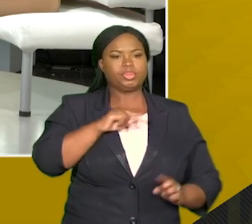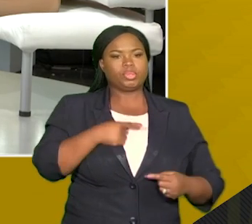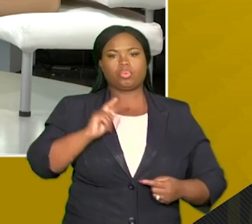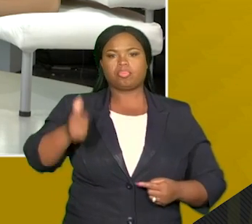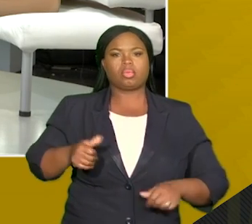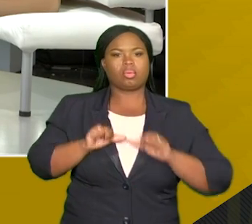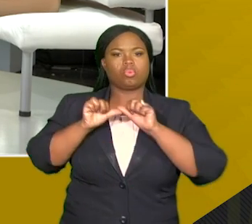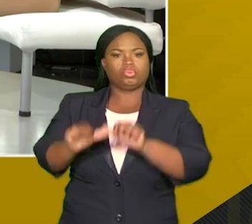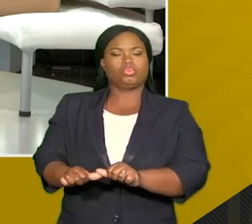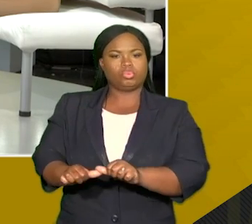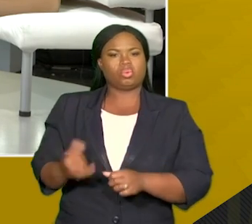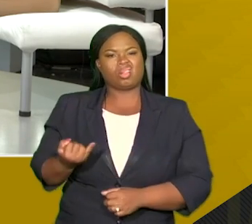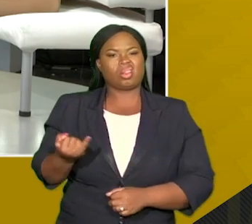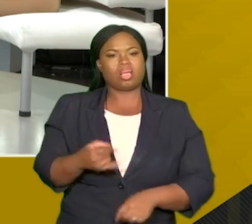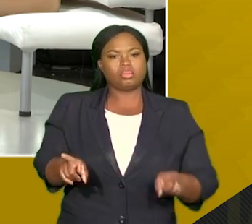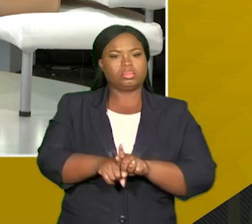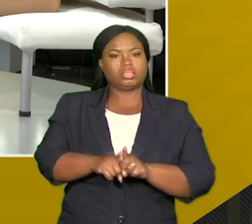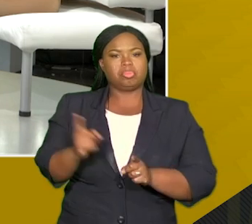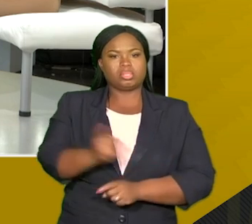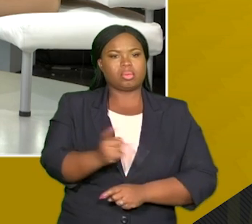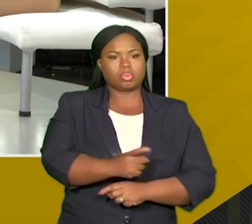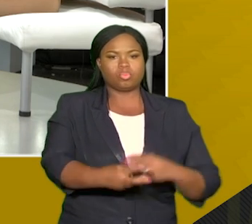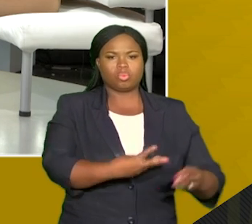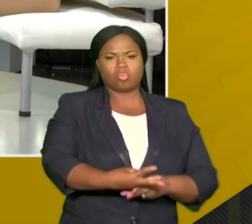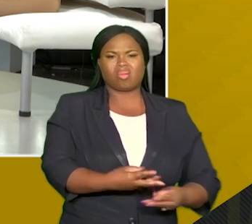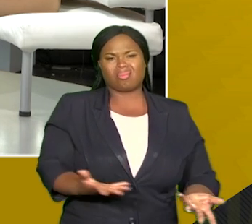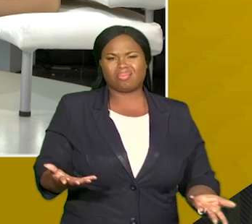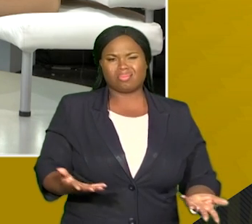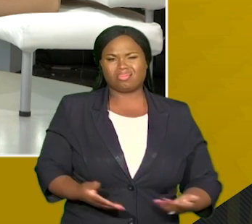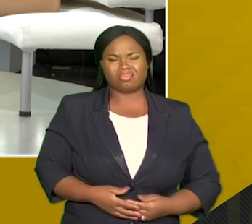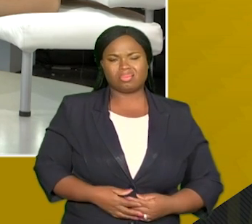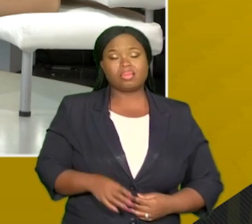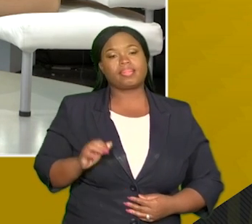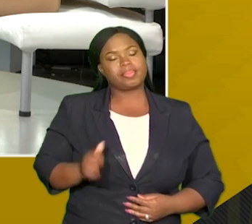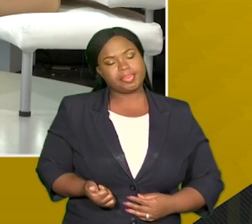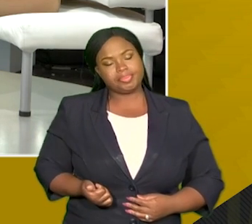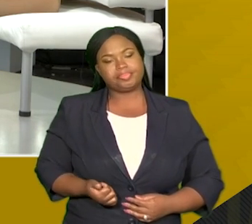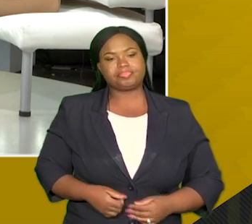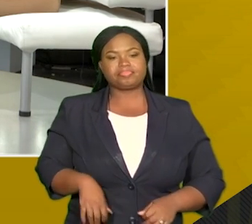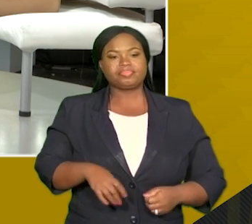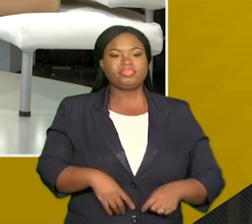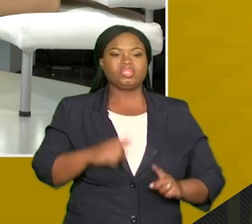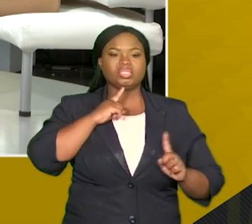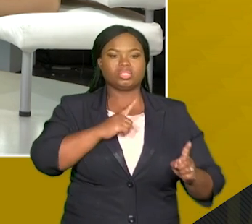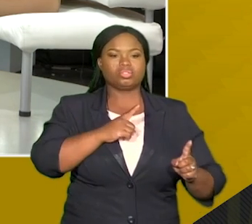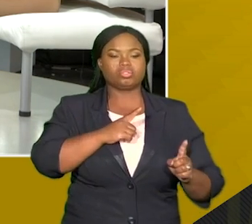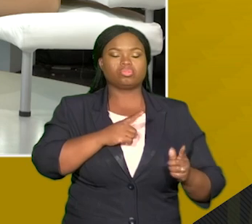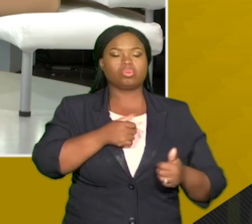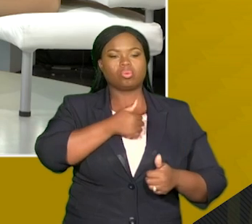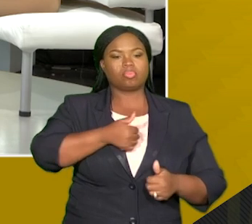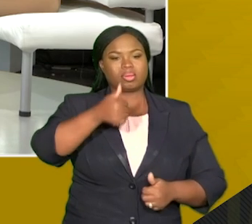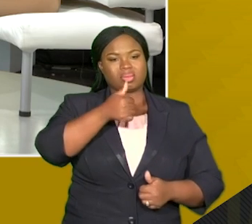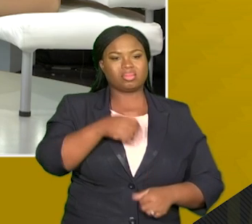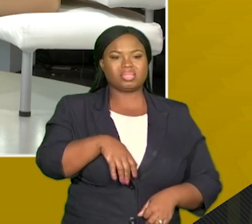continue paying him as if he's coming to work like everybody else. And then the station commander, I think, intervened, came in, I